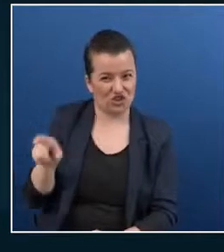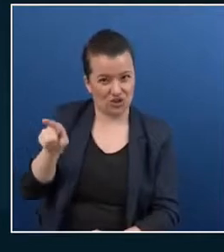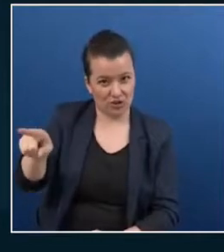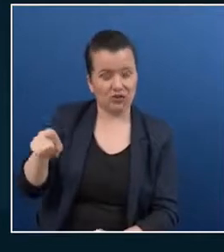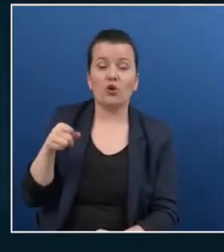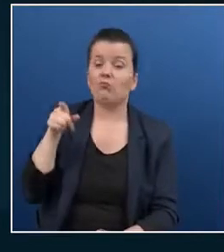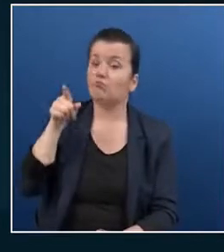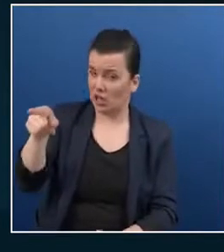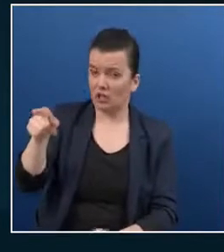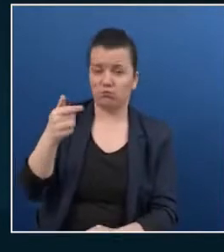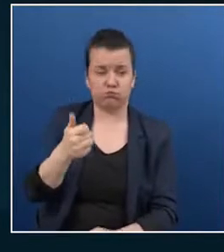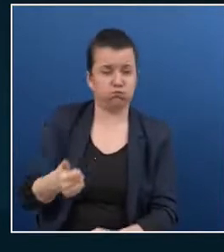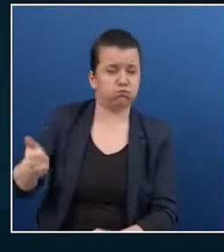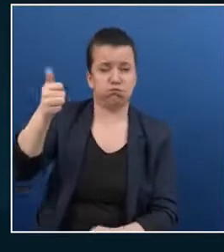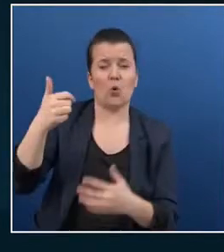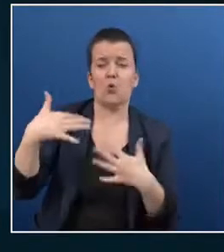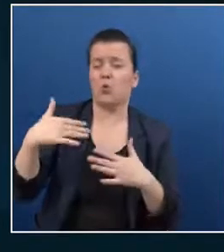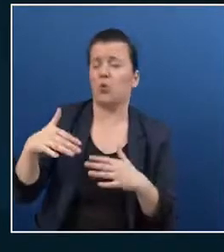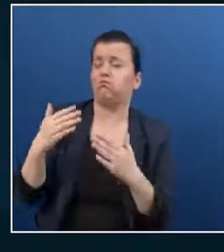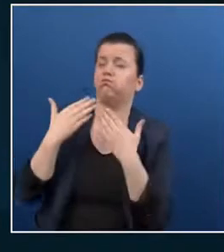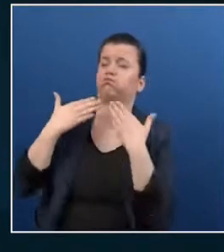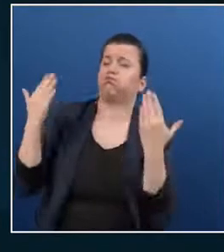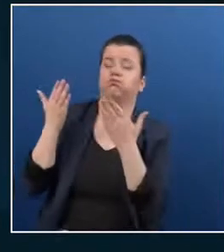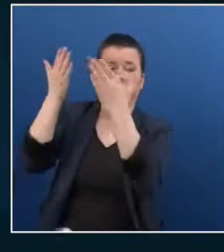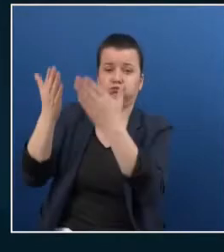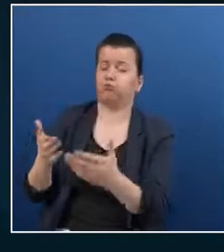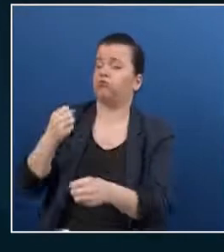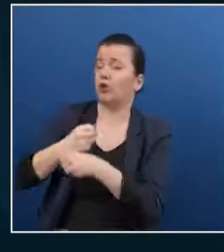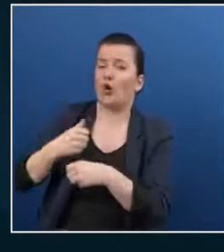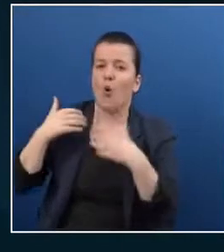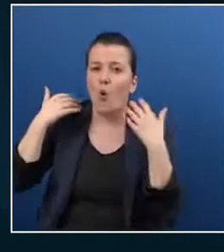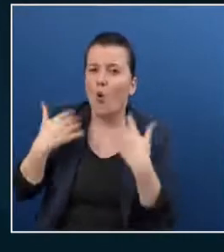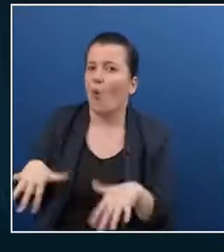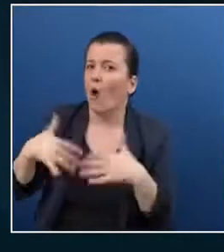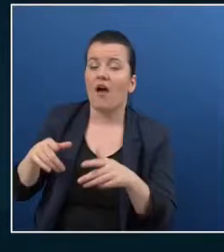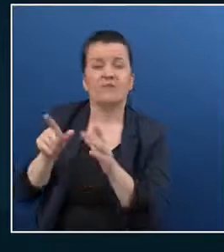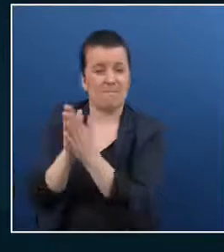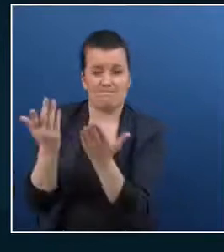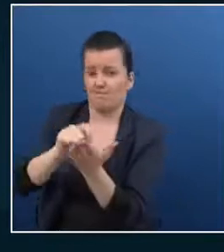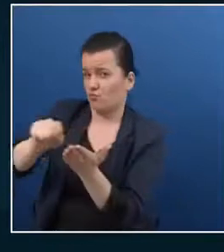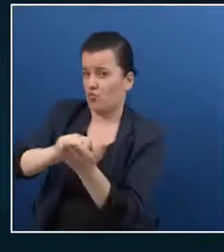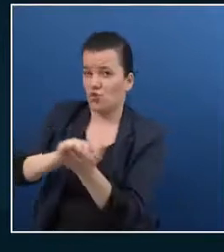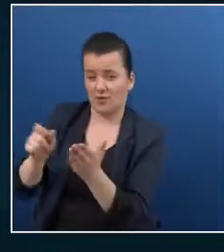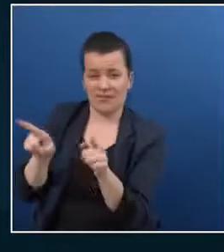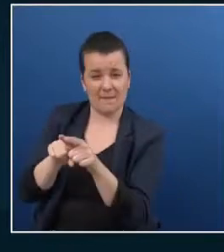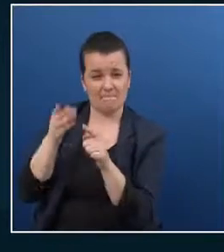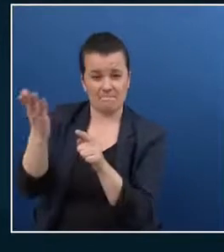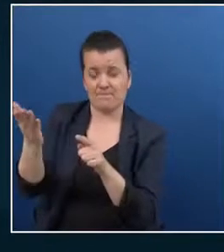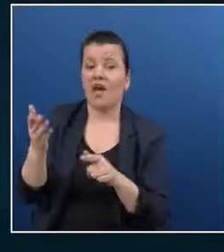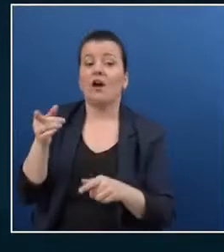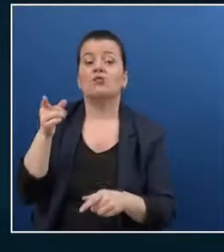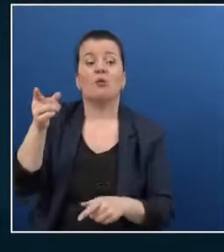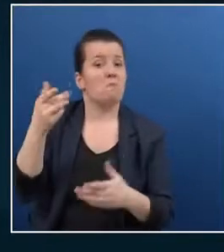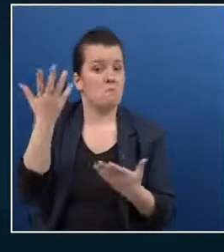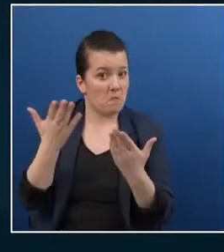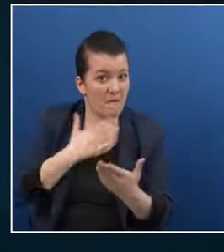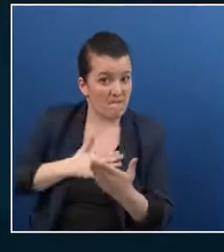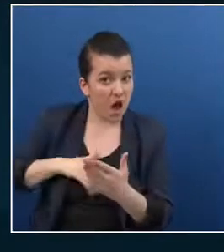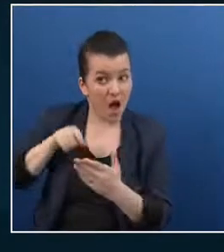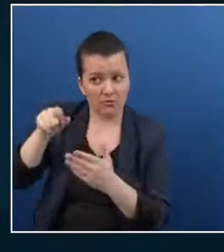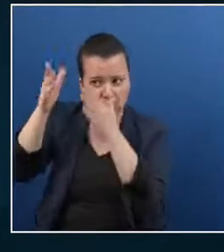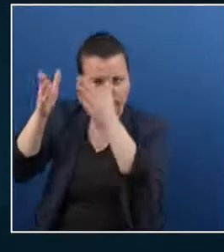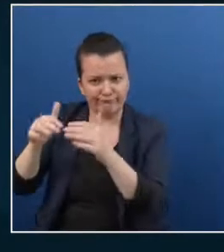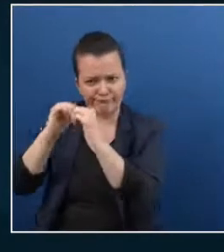conservationists. He's fascinating. He's also an author, and if you're interested, it's his